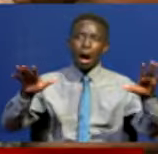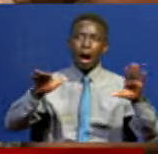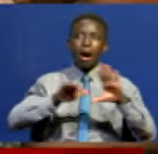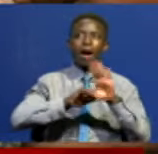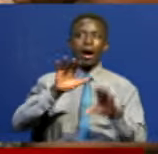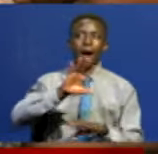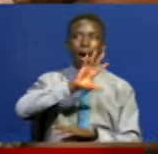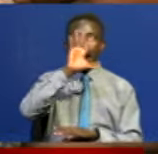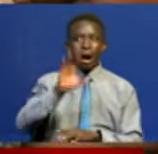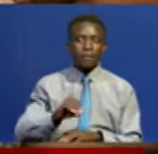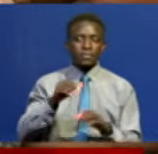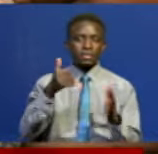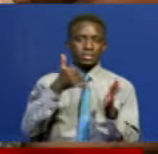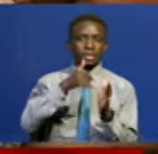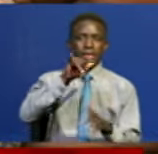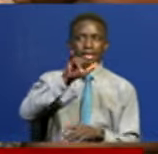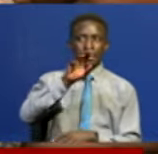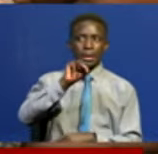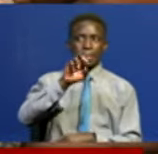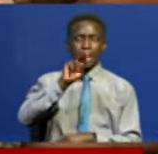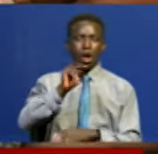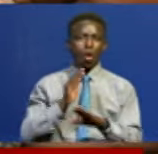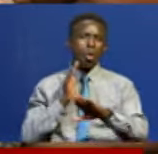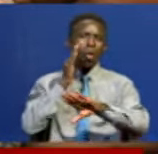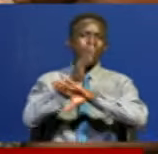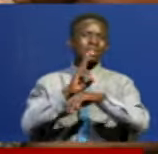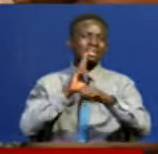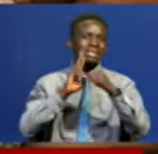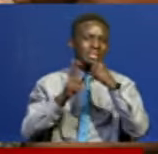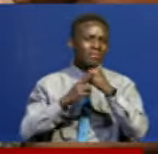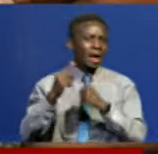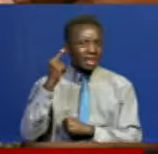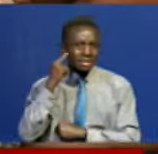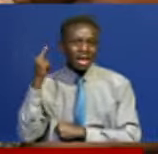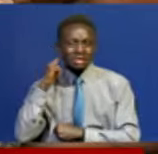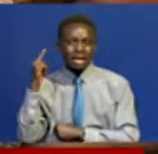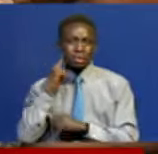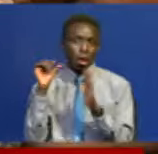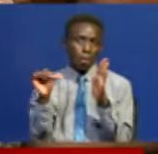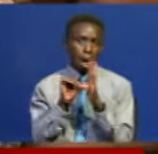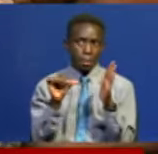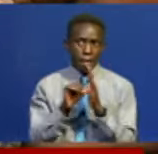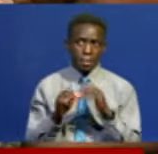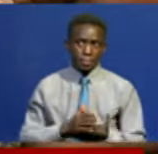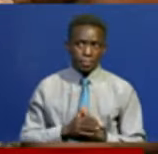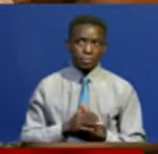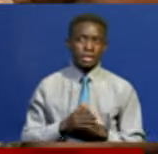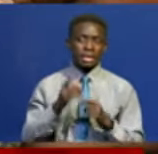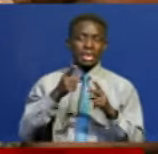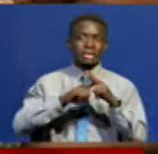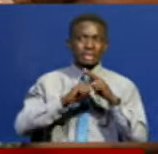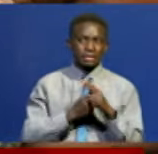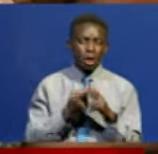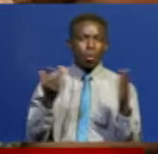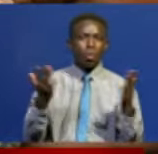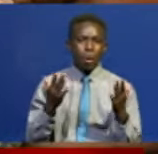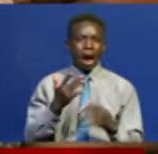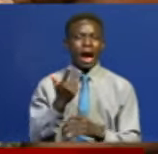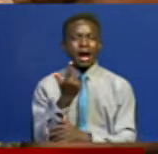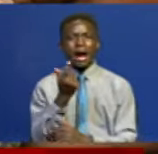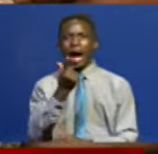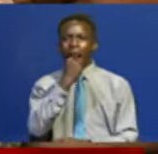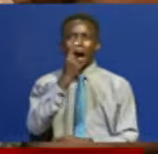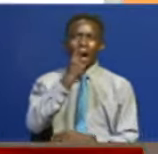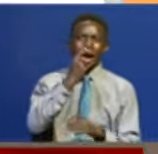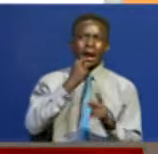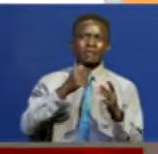over 700 cases. This then led to the emergency immunization campaign that was launched across 8 countries,